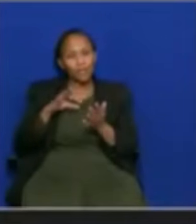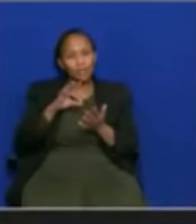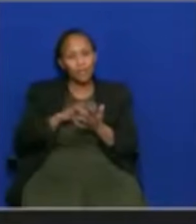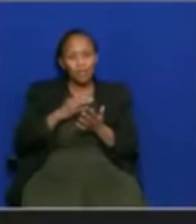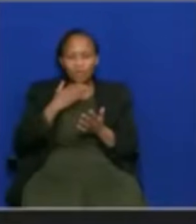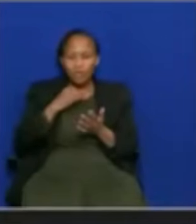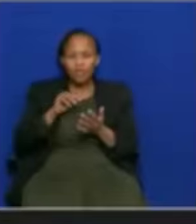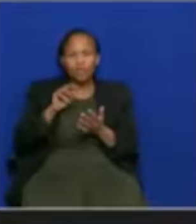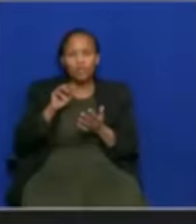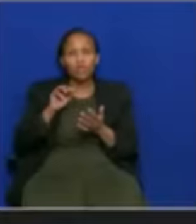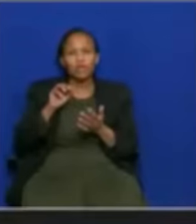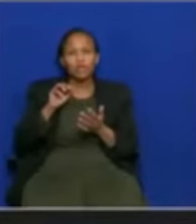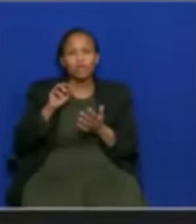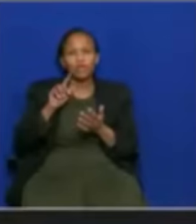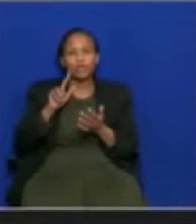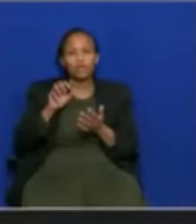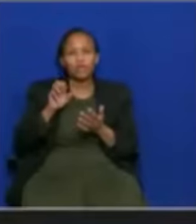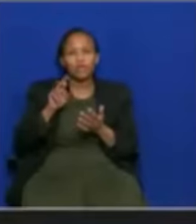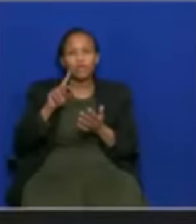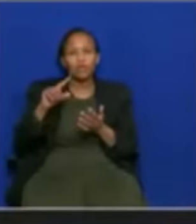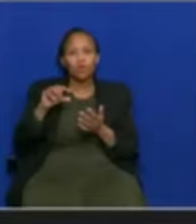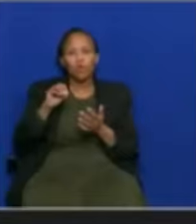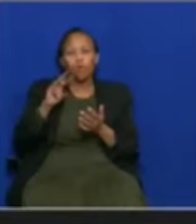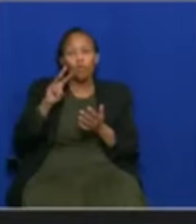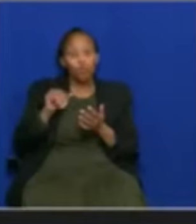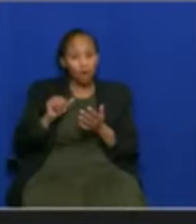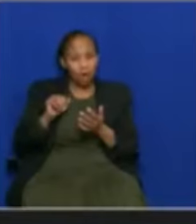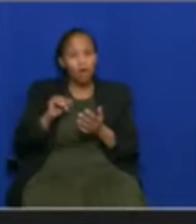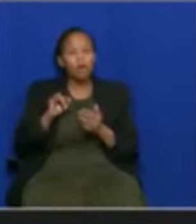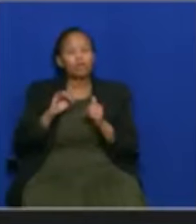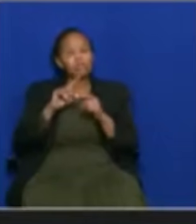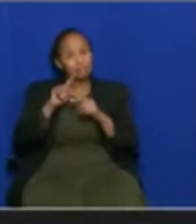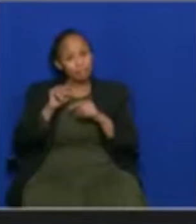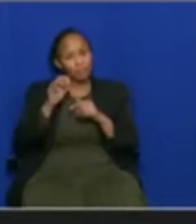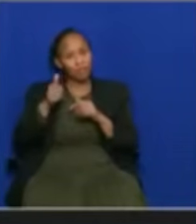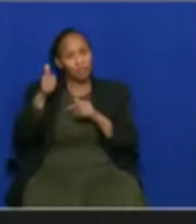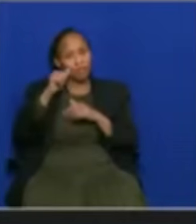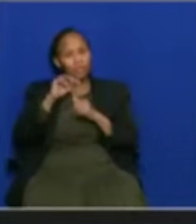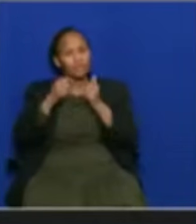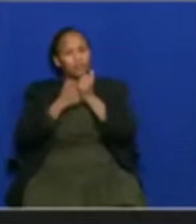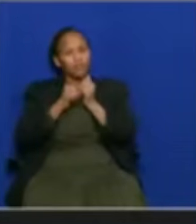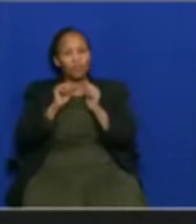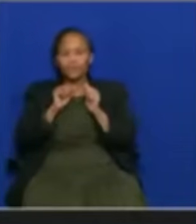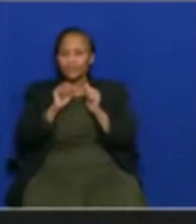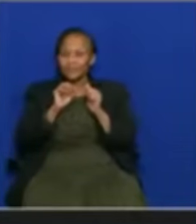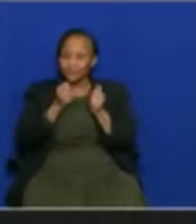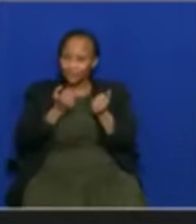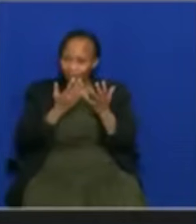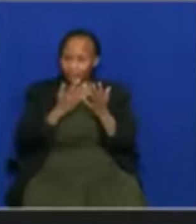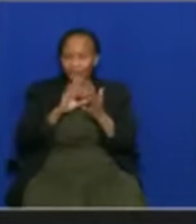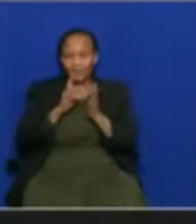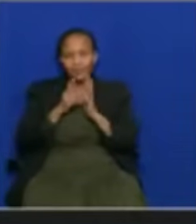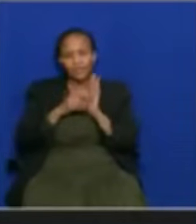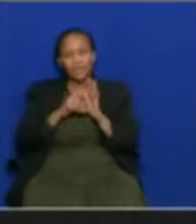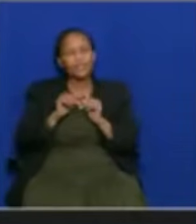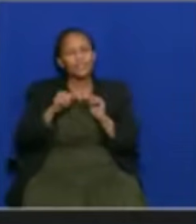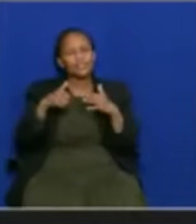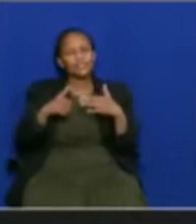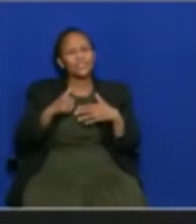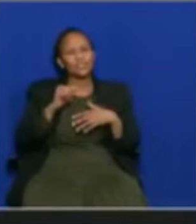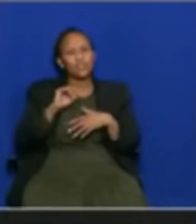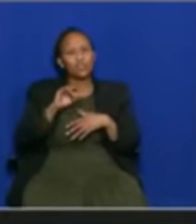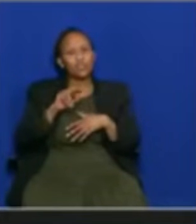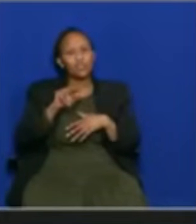Acting Deputy National Commissioner, Support Services, dated the 6th of June 2024. At